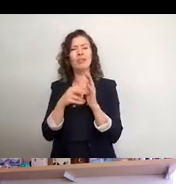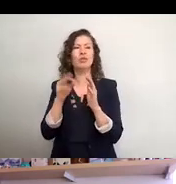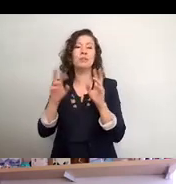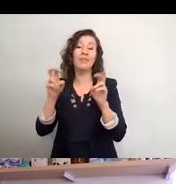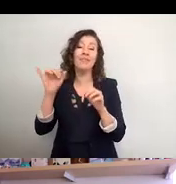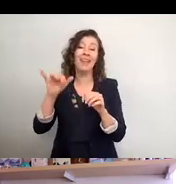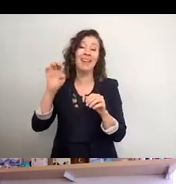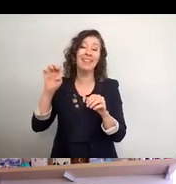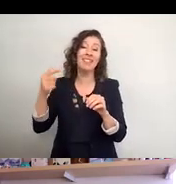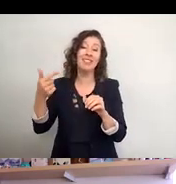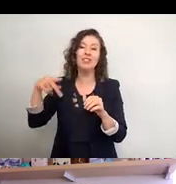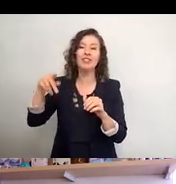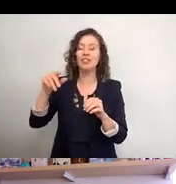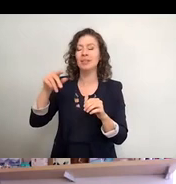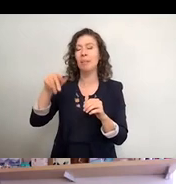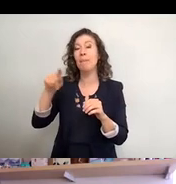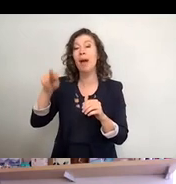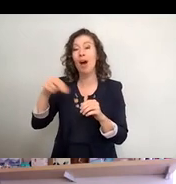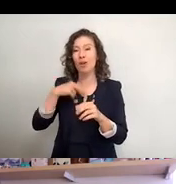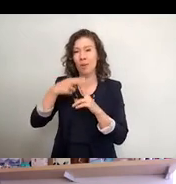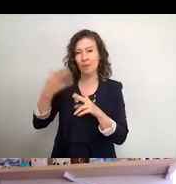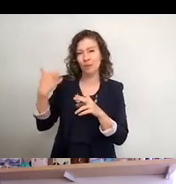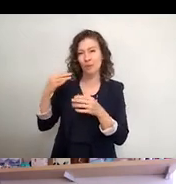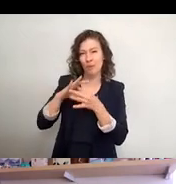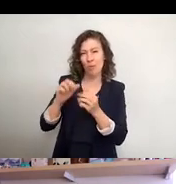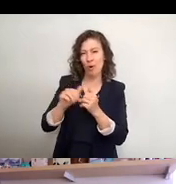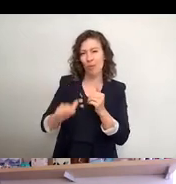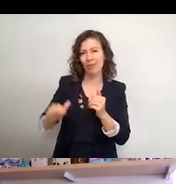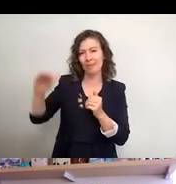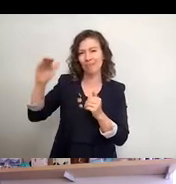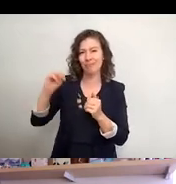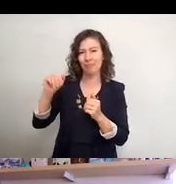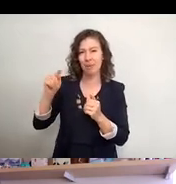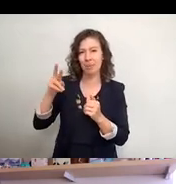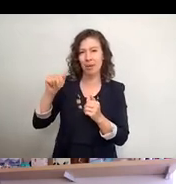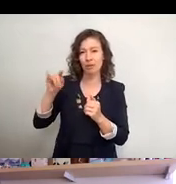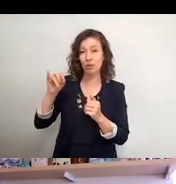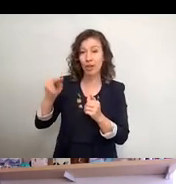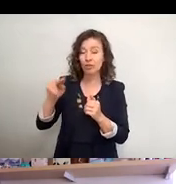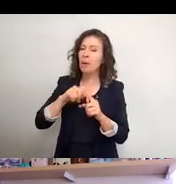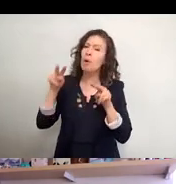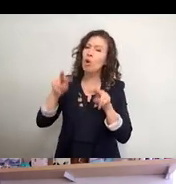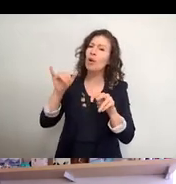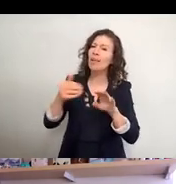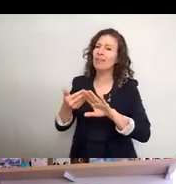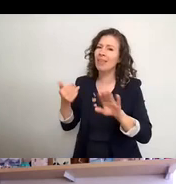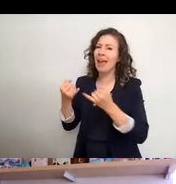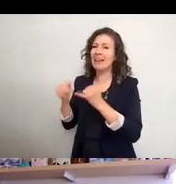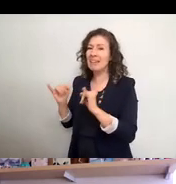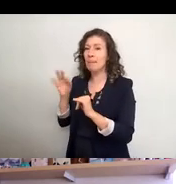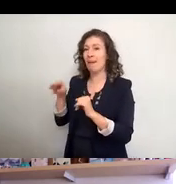EEG maturational pattern that I talked about before, but look at it independent of paid leave status first,